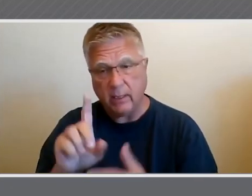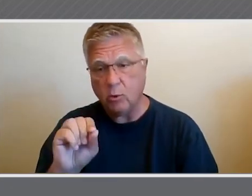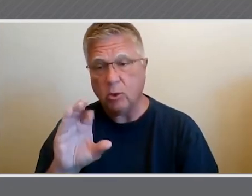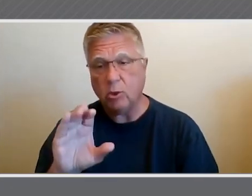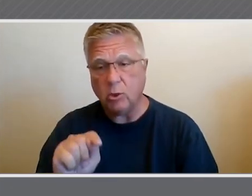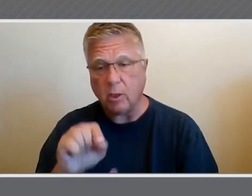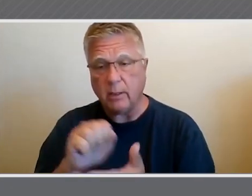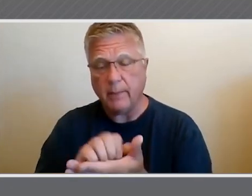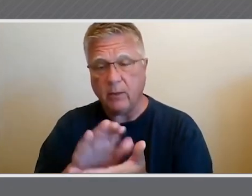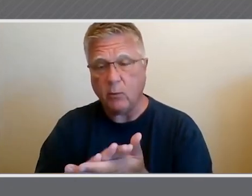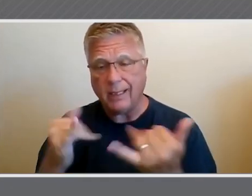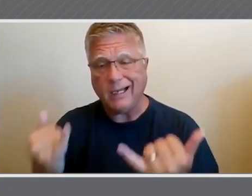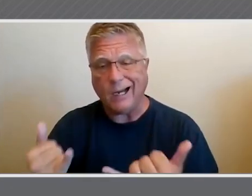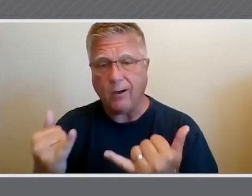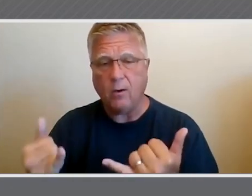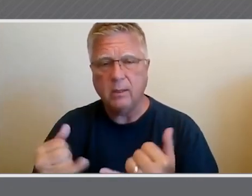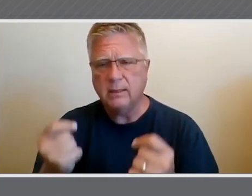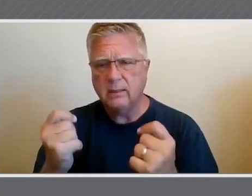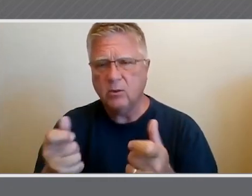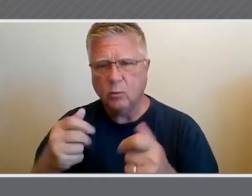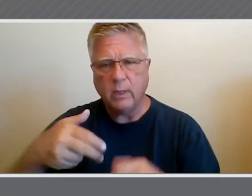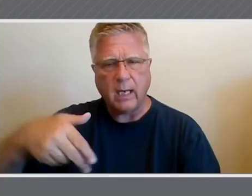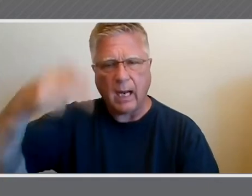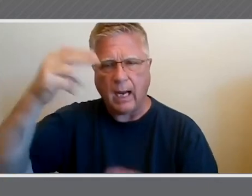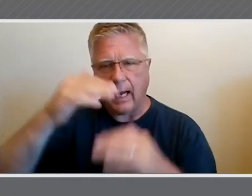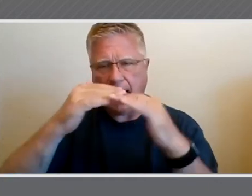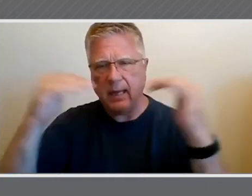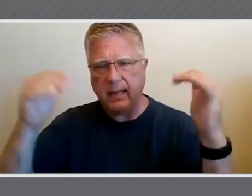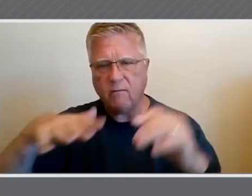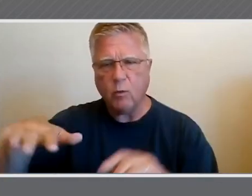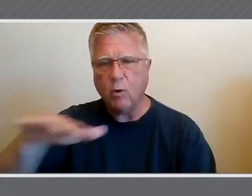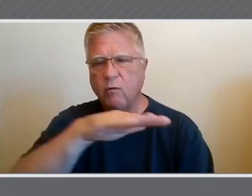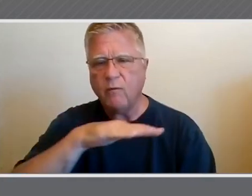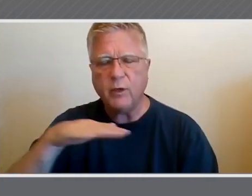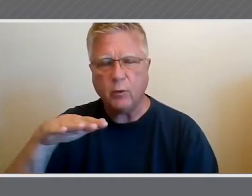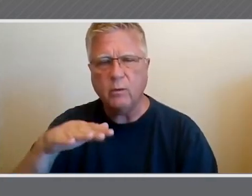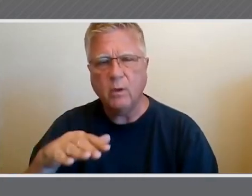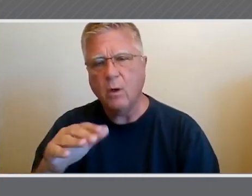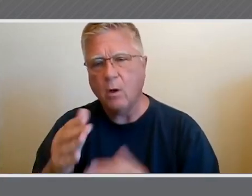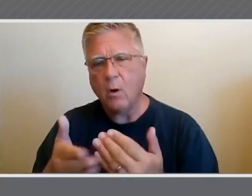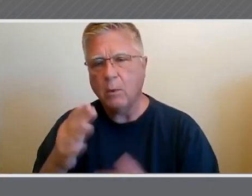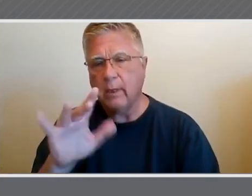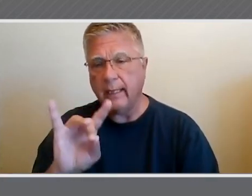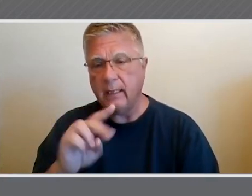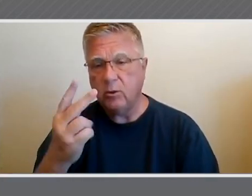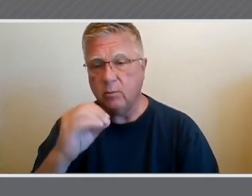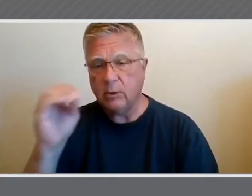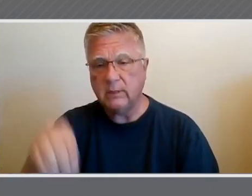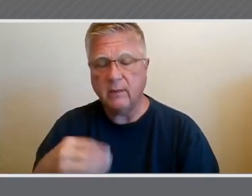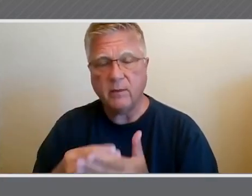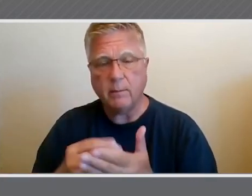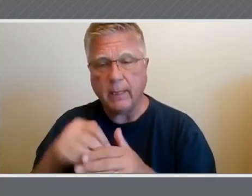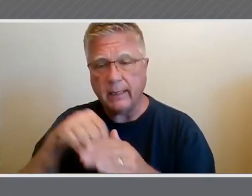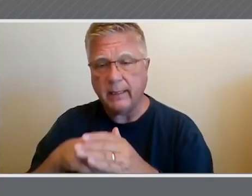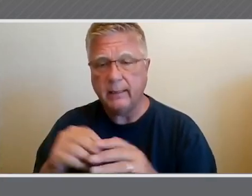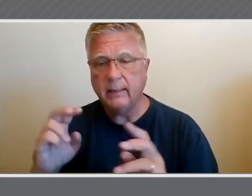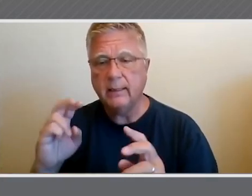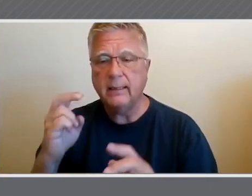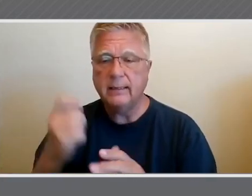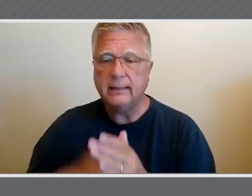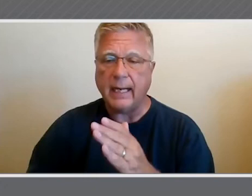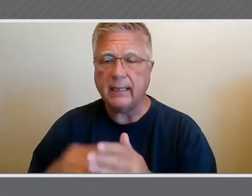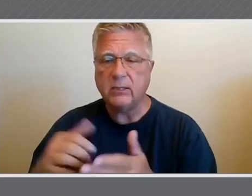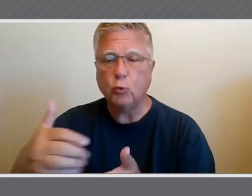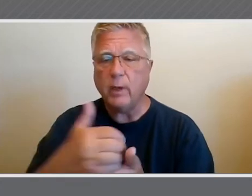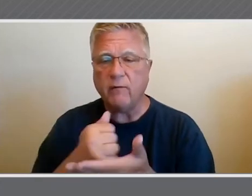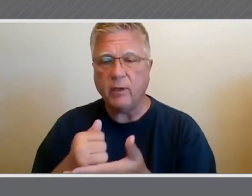moment? Just a very quick high-level overview. Almost 82% of our money in is tax revenue,